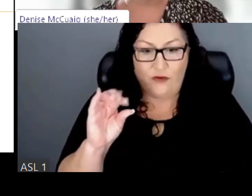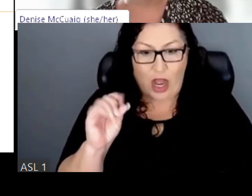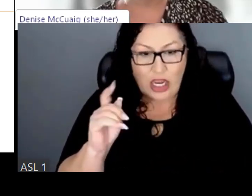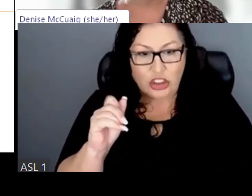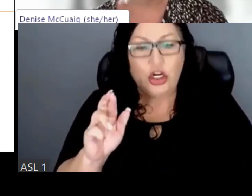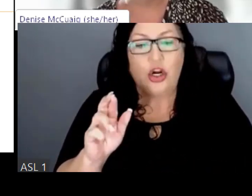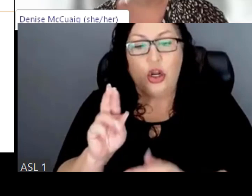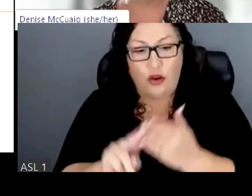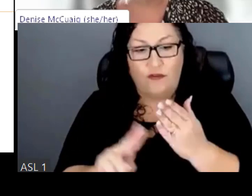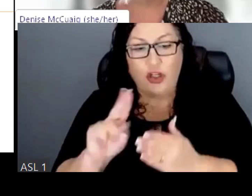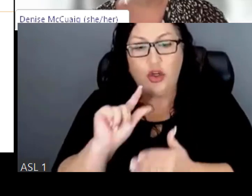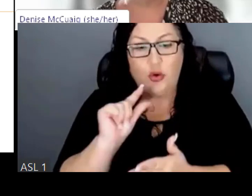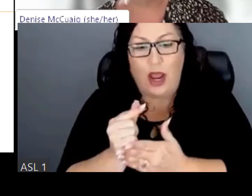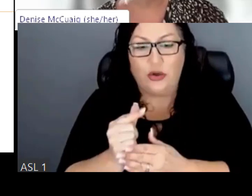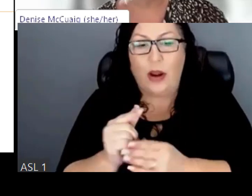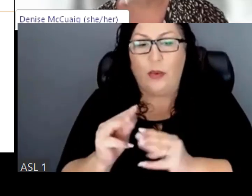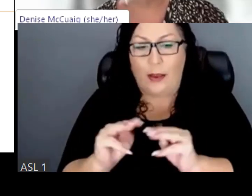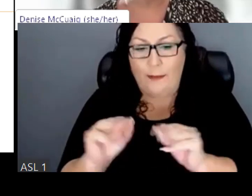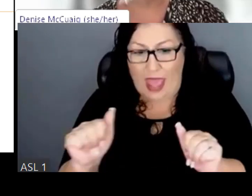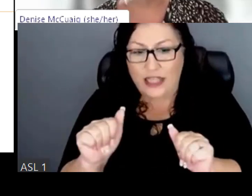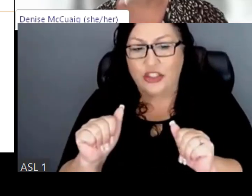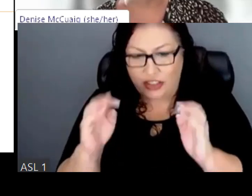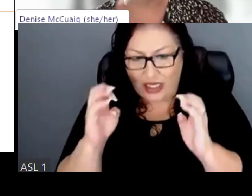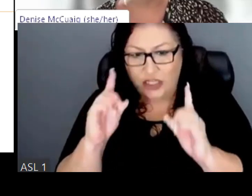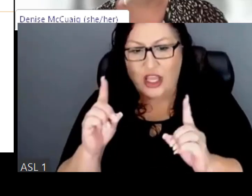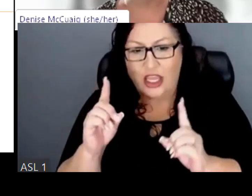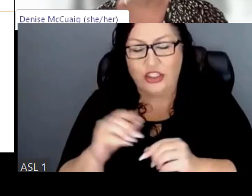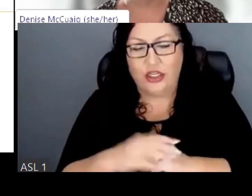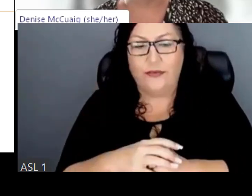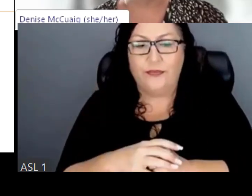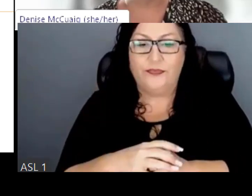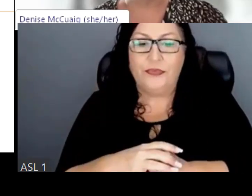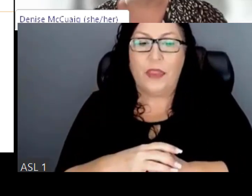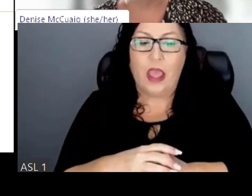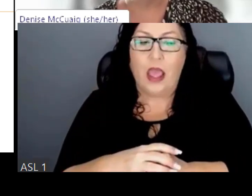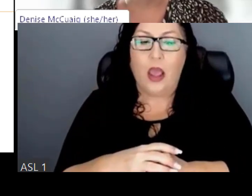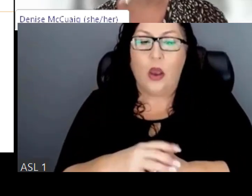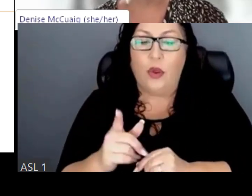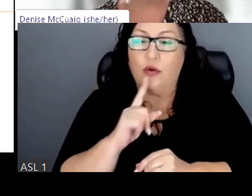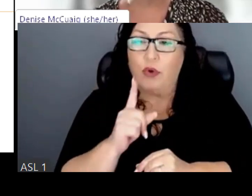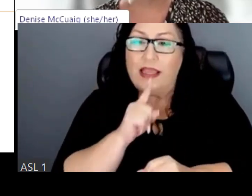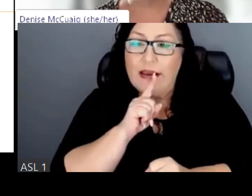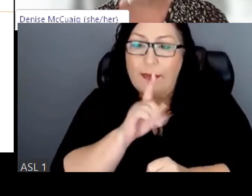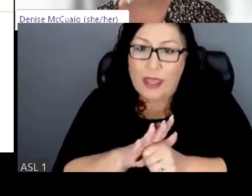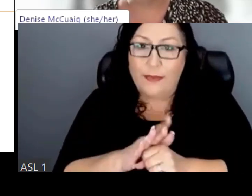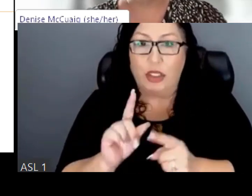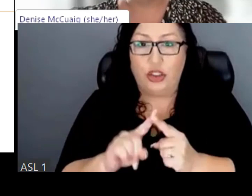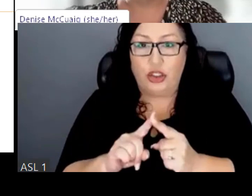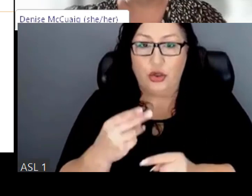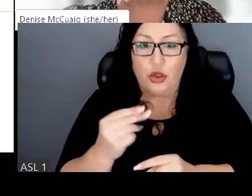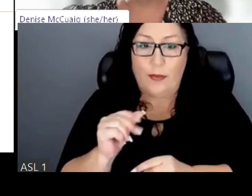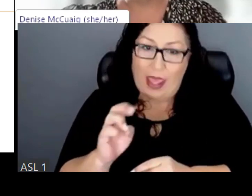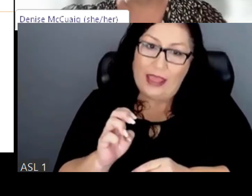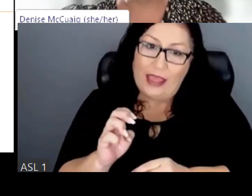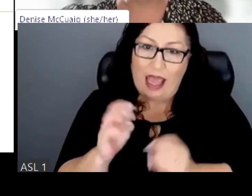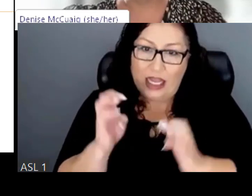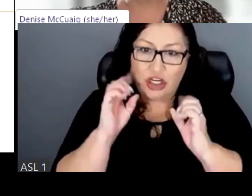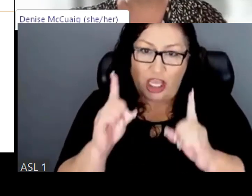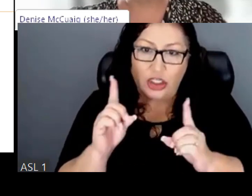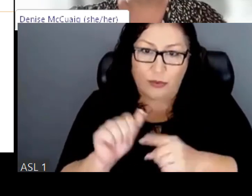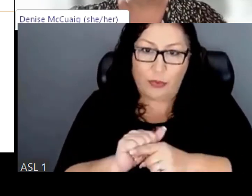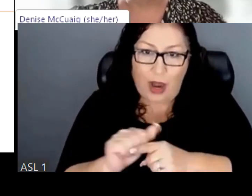she graduated with a master's in education in contemplative inquiry. With a strong commitment to humane